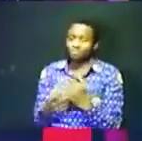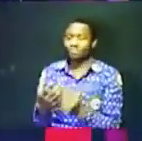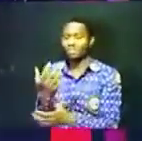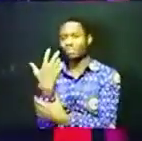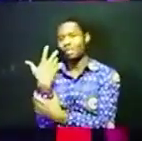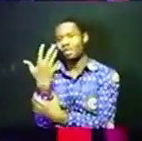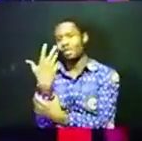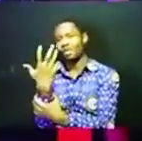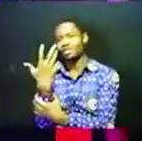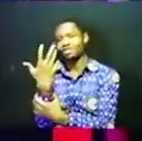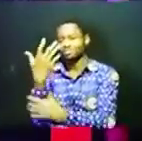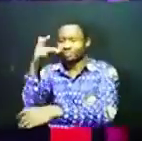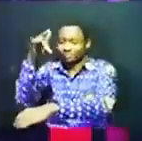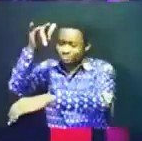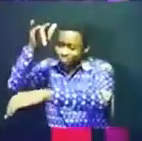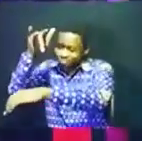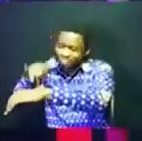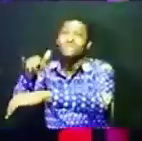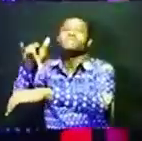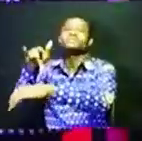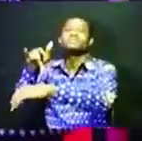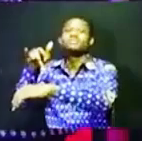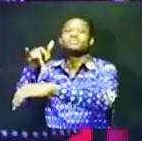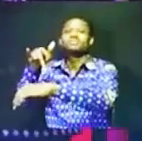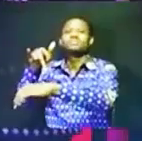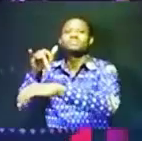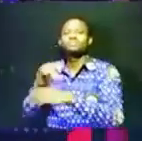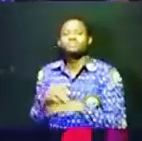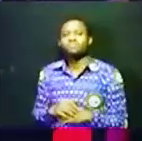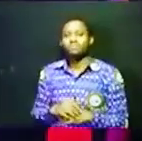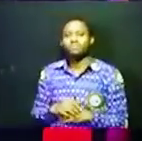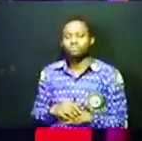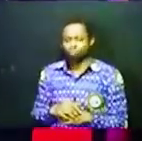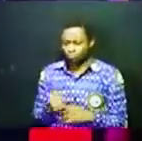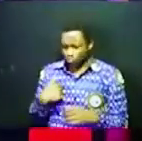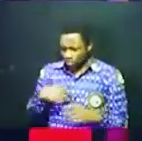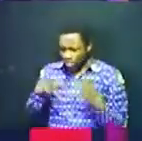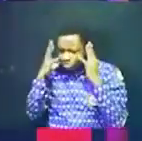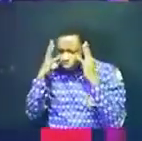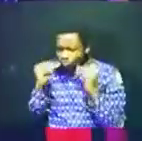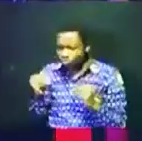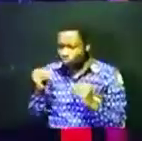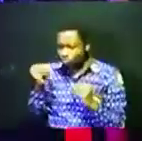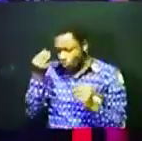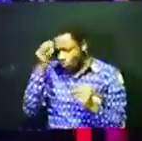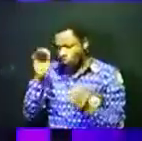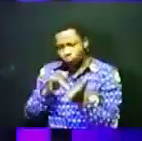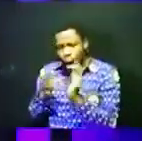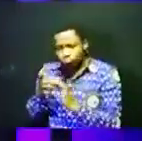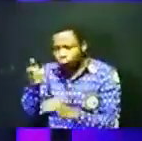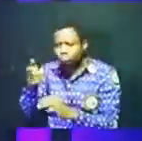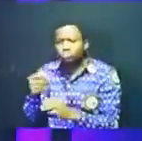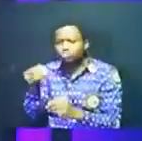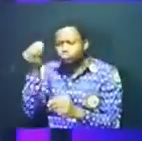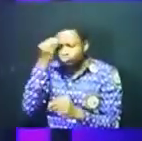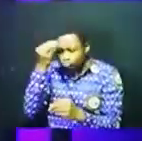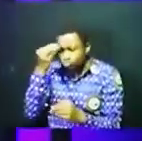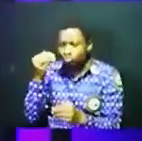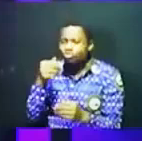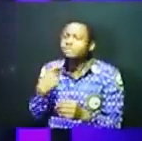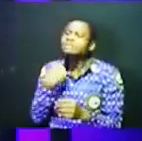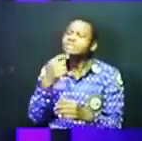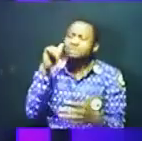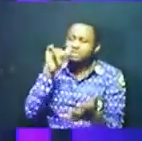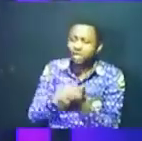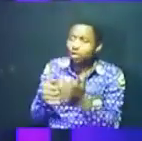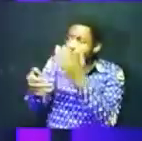hands have touched. We have had experience of him. So we are telling you